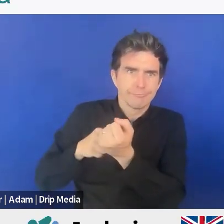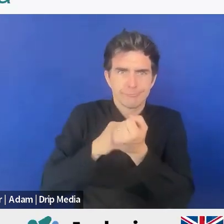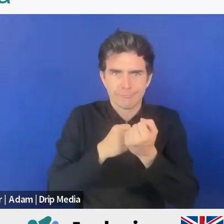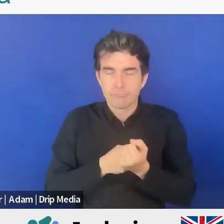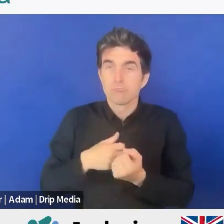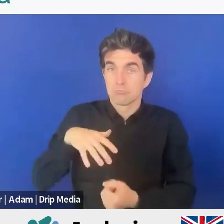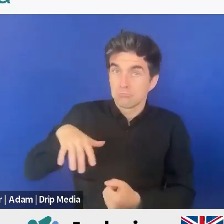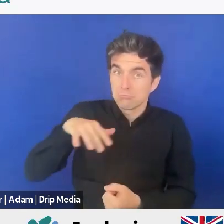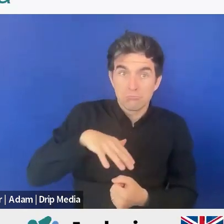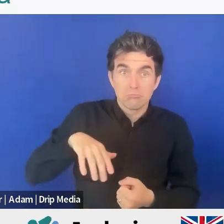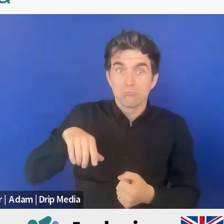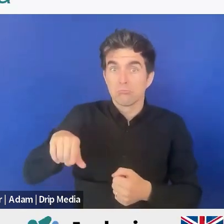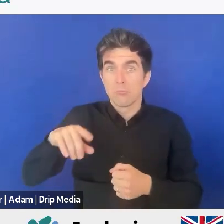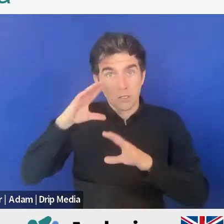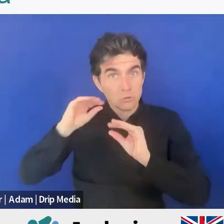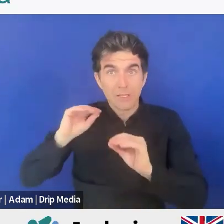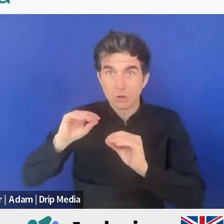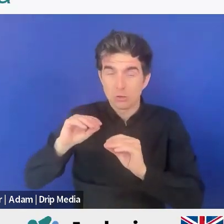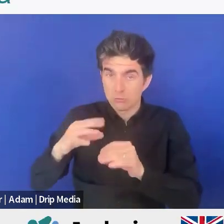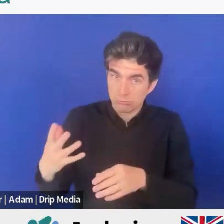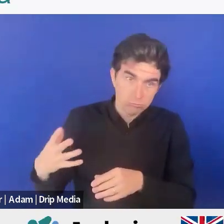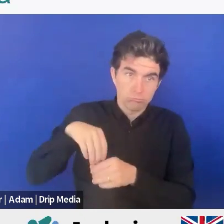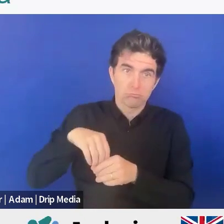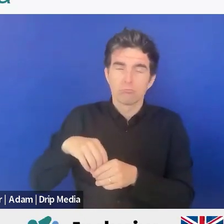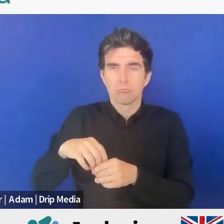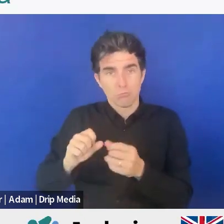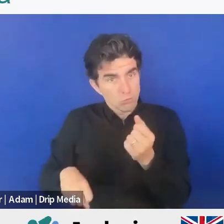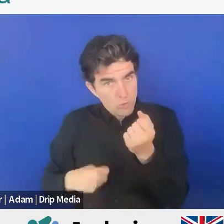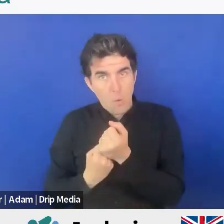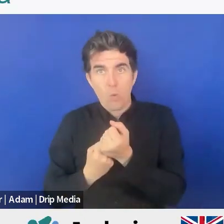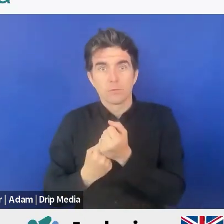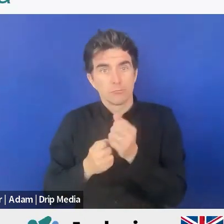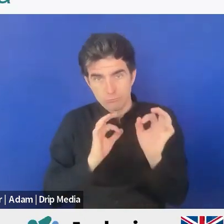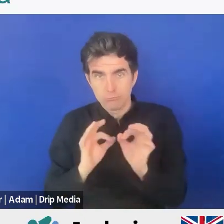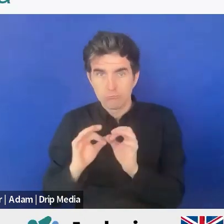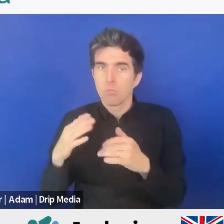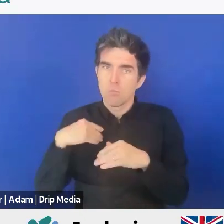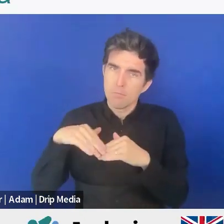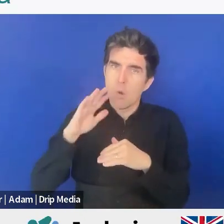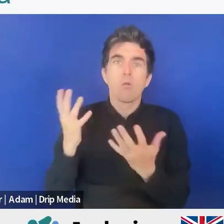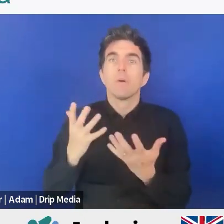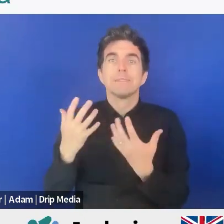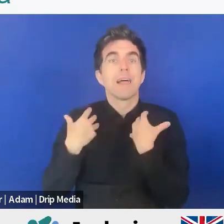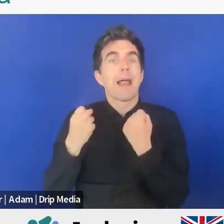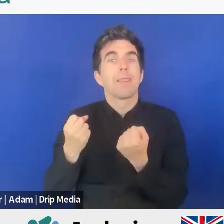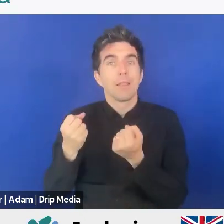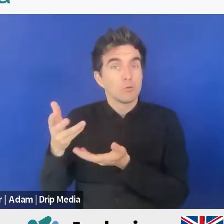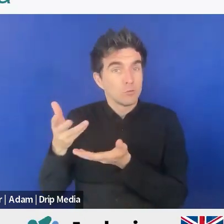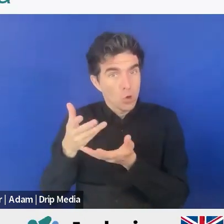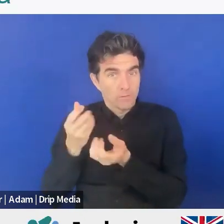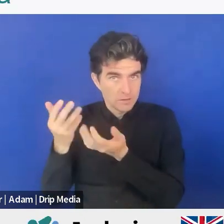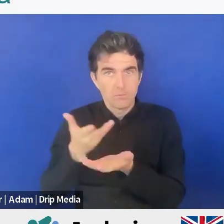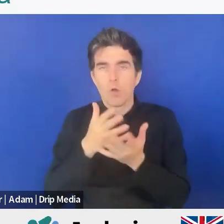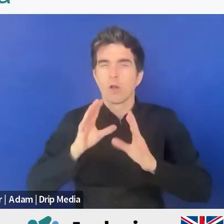EMIS. It also further supports in gaining further health services, home health education, and so